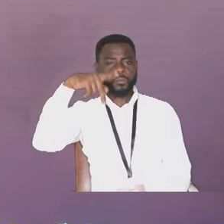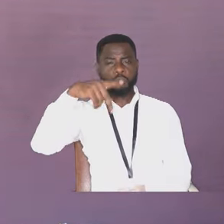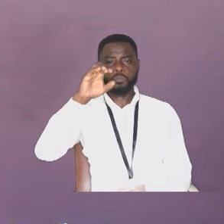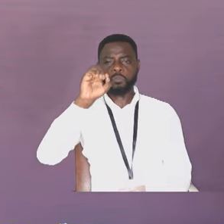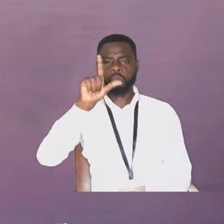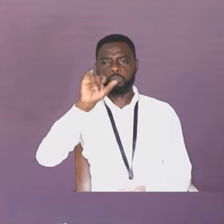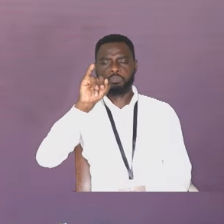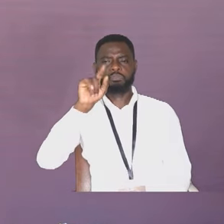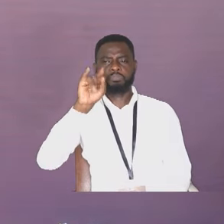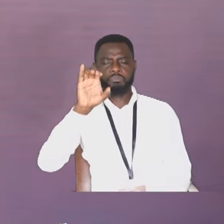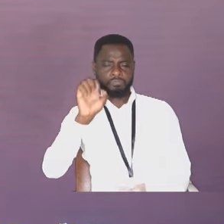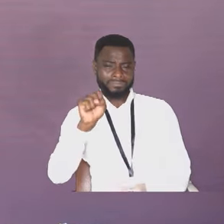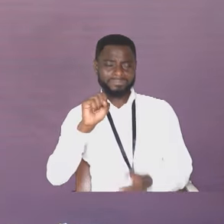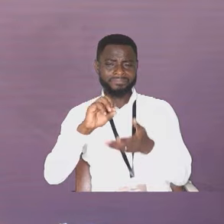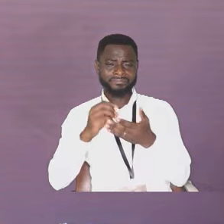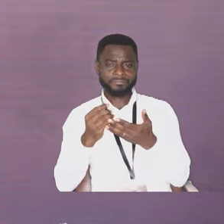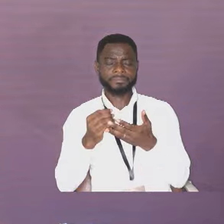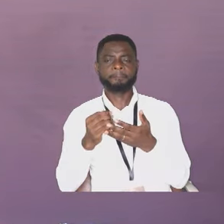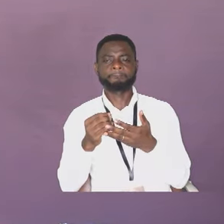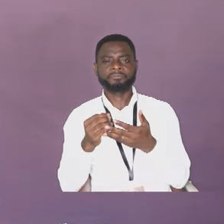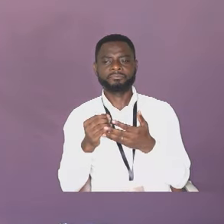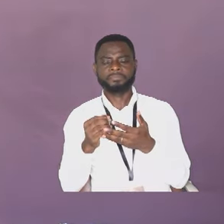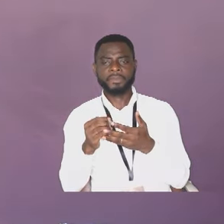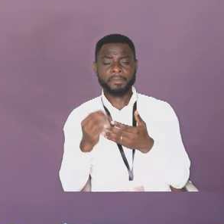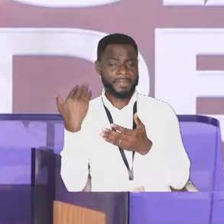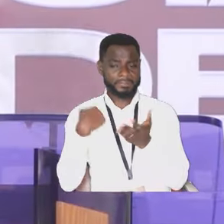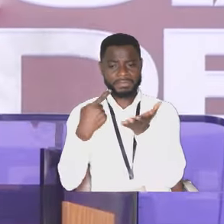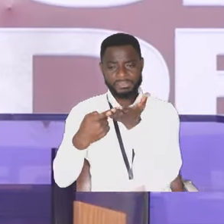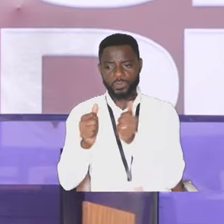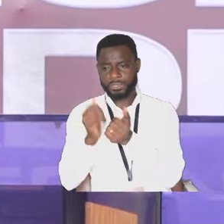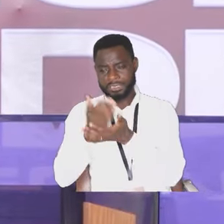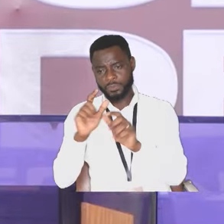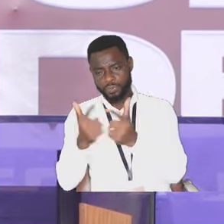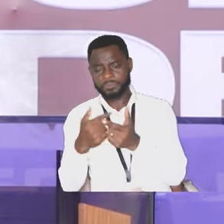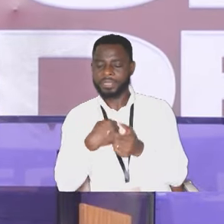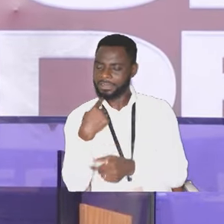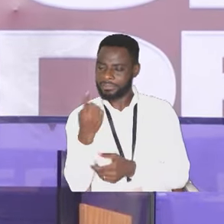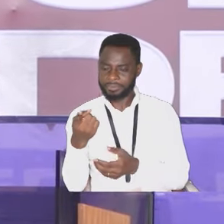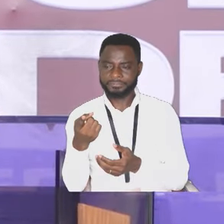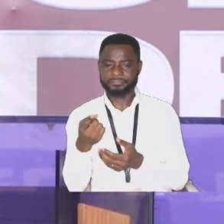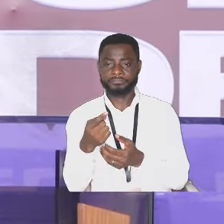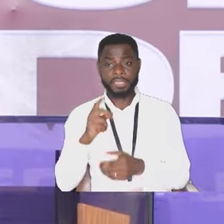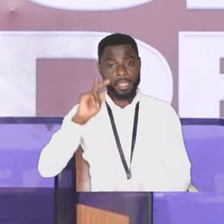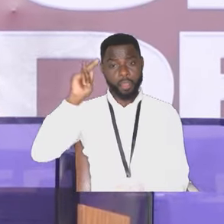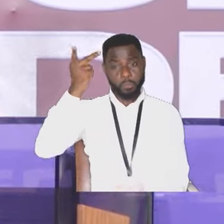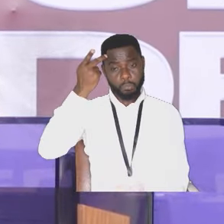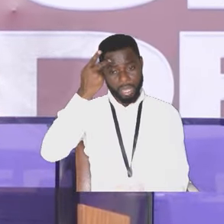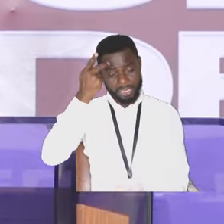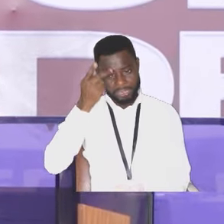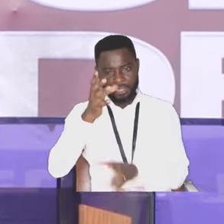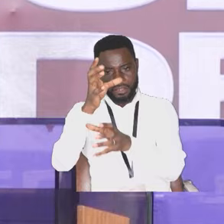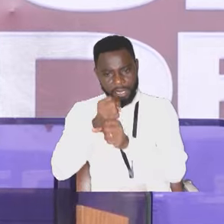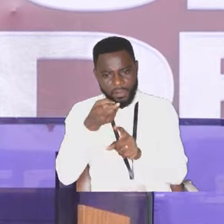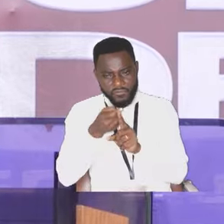the gaffers, the political chamber of gaffers. And I was telling them that, you see, politics comes from the Greek